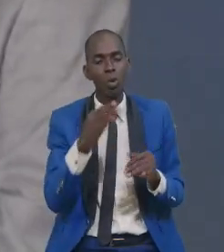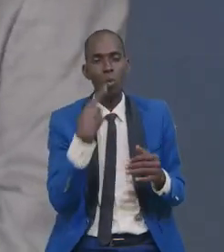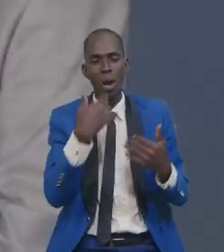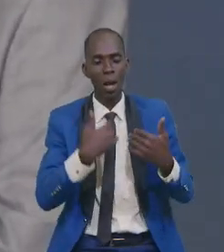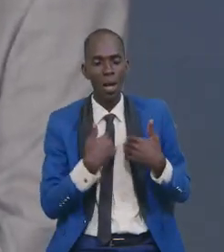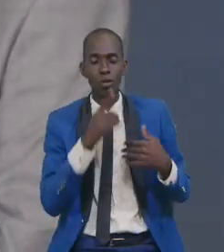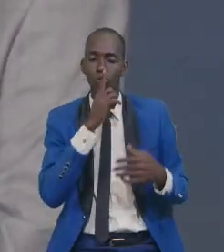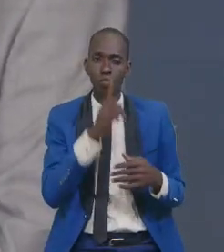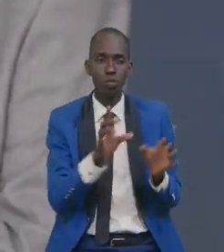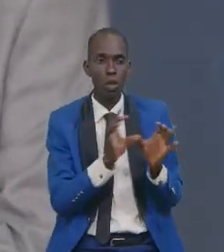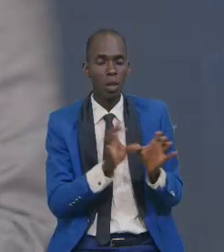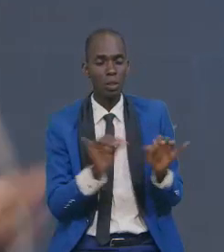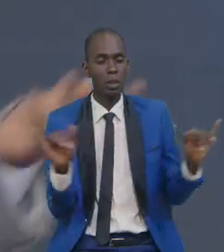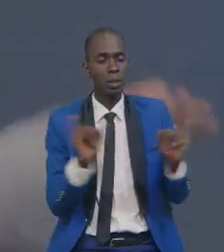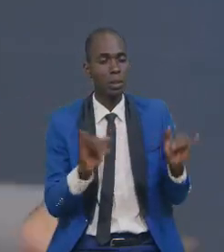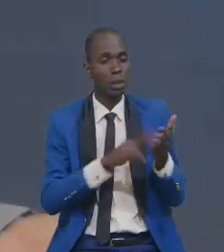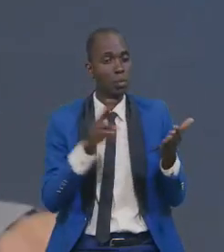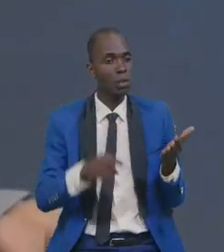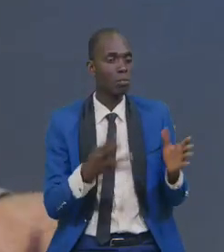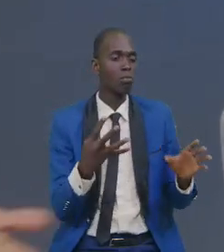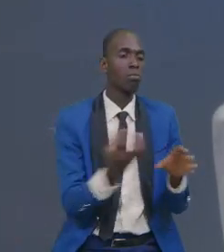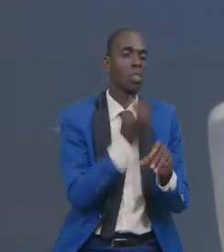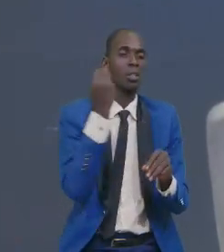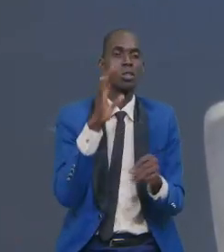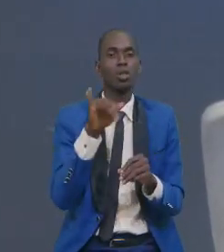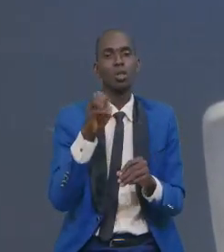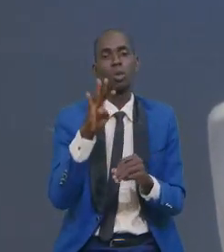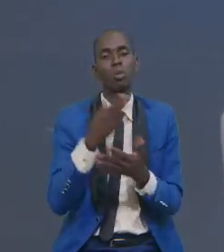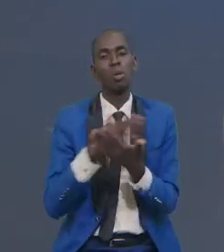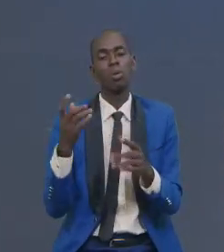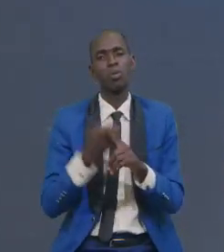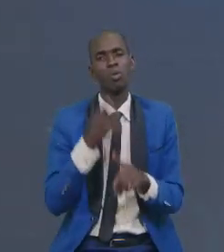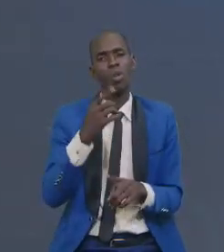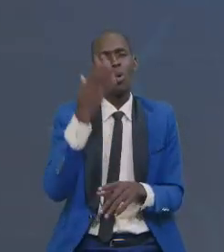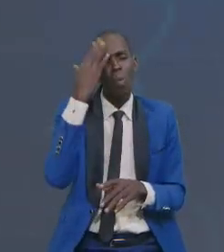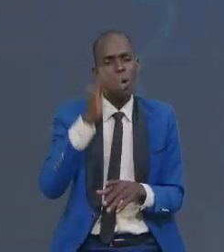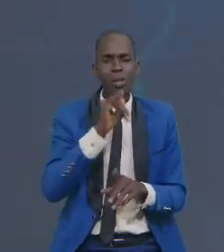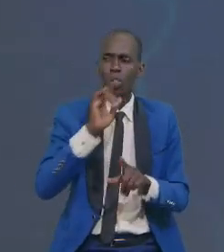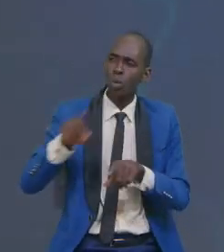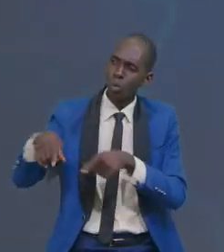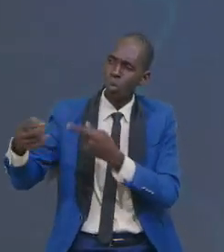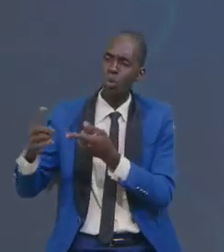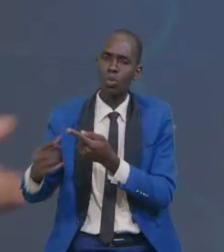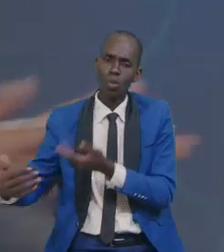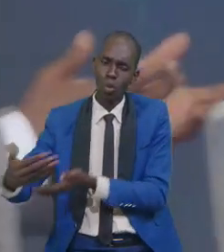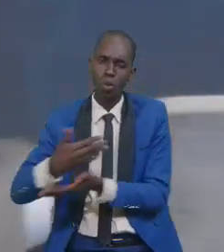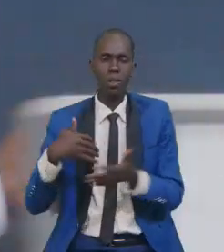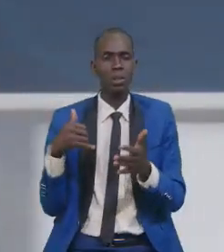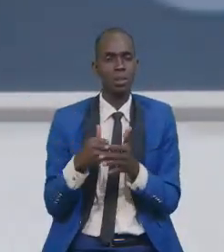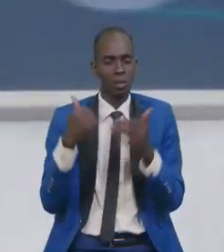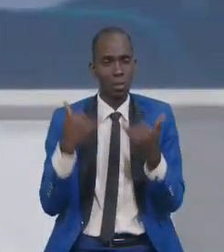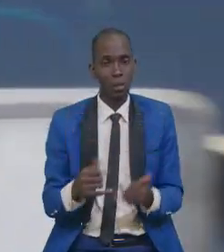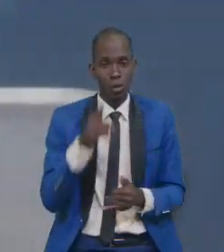has got the job. Why don't you go there? It will take your time. You need that power. You need